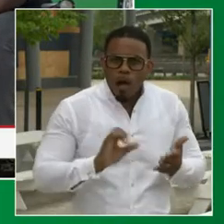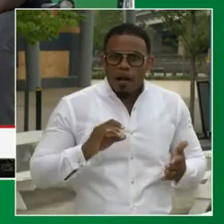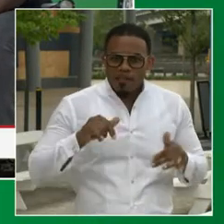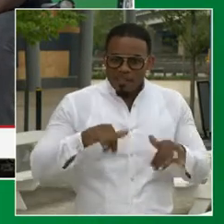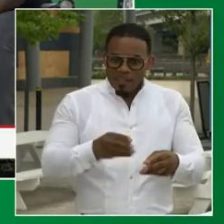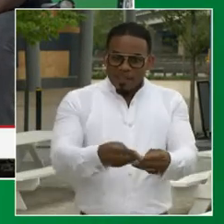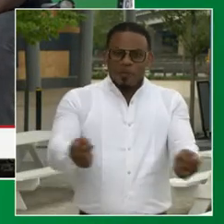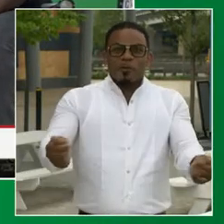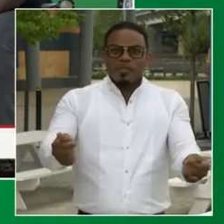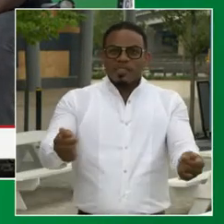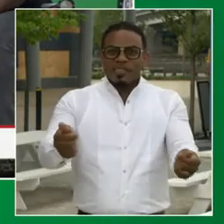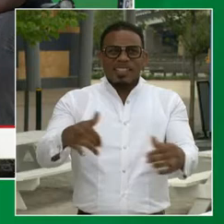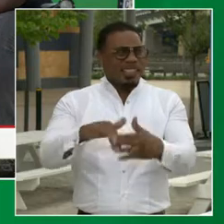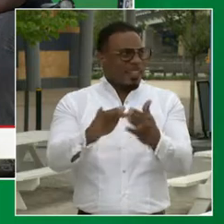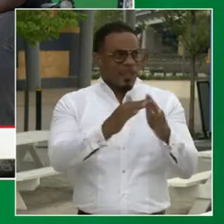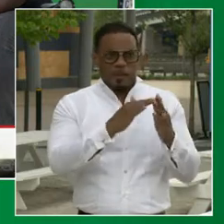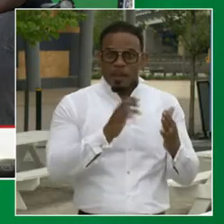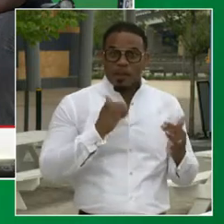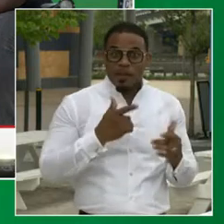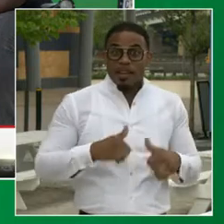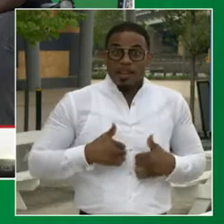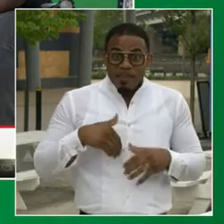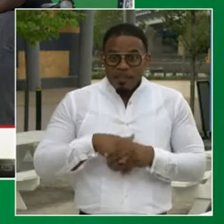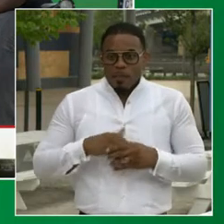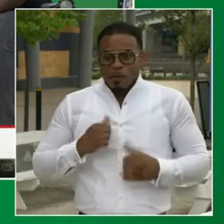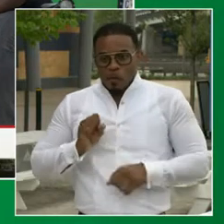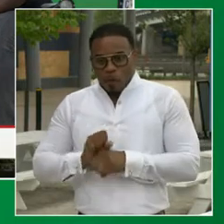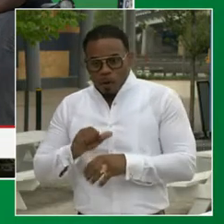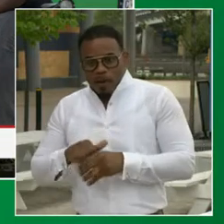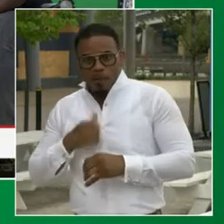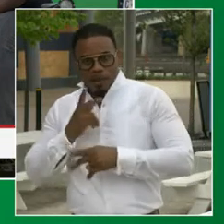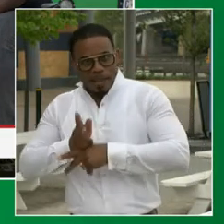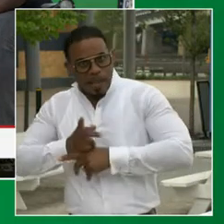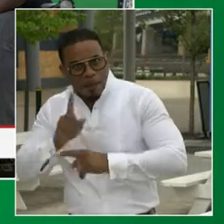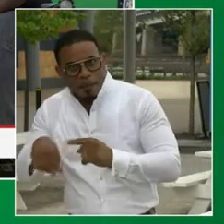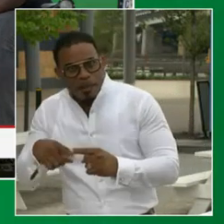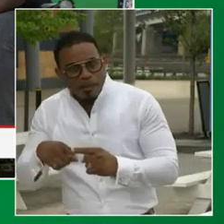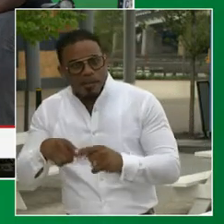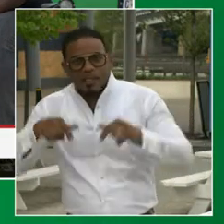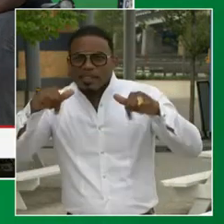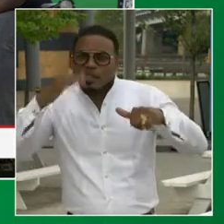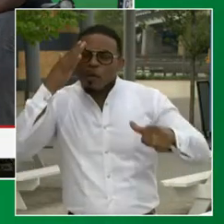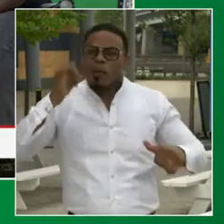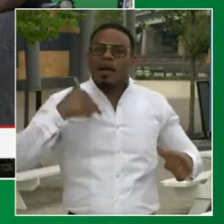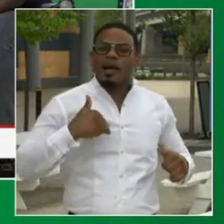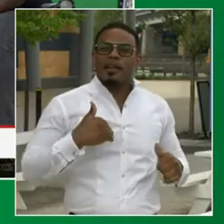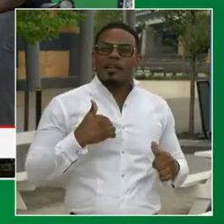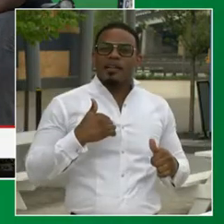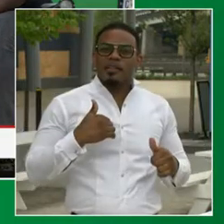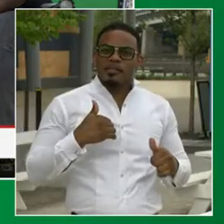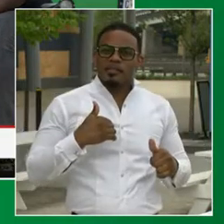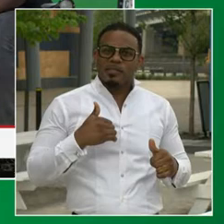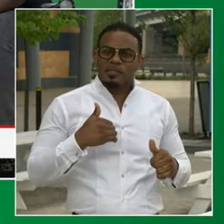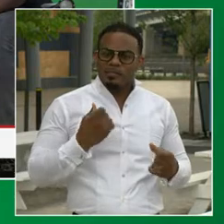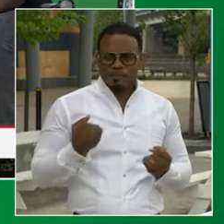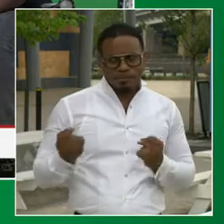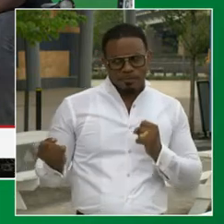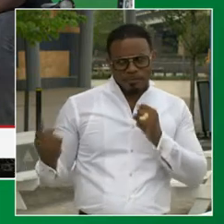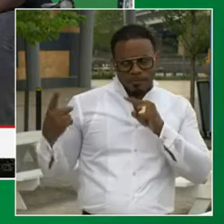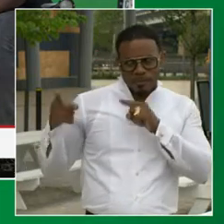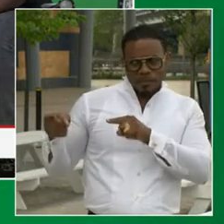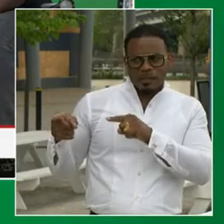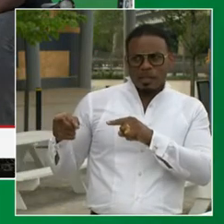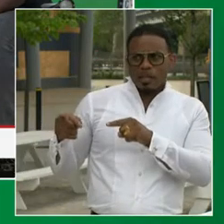of the solutions in the communities that we live in, that we work in, that we care about. And this is why I echo his sentiments about it's